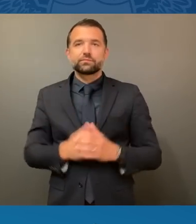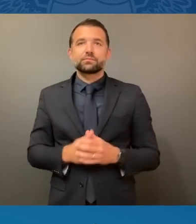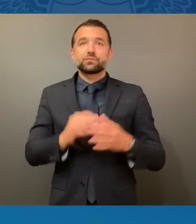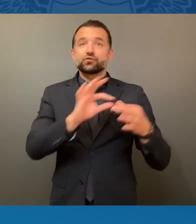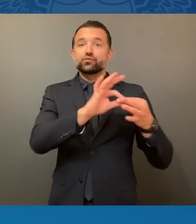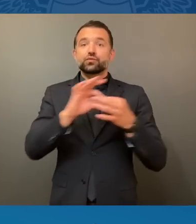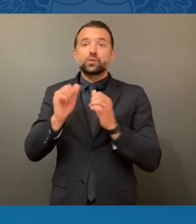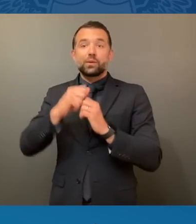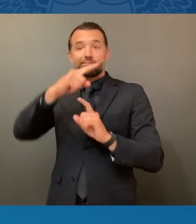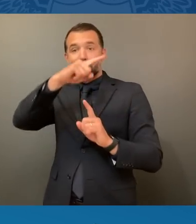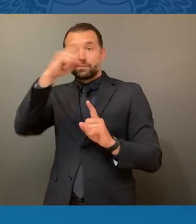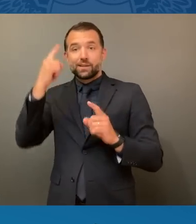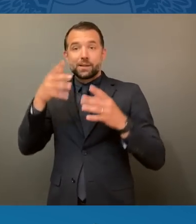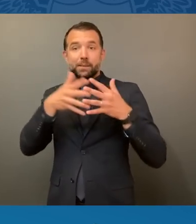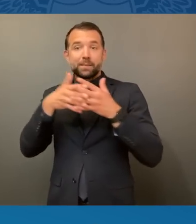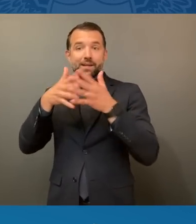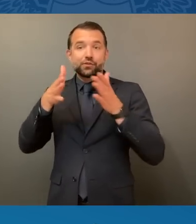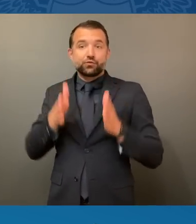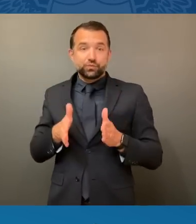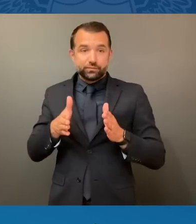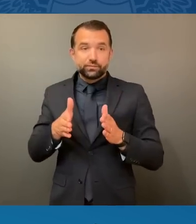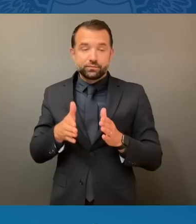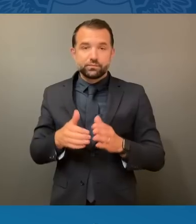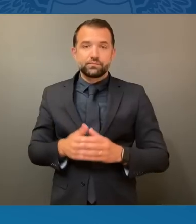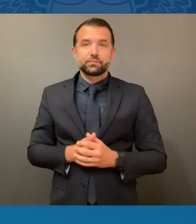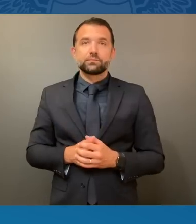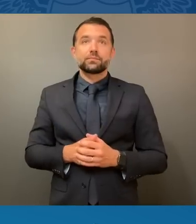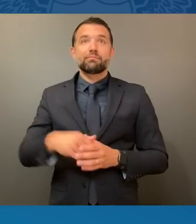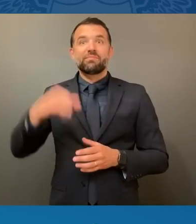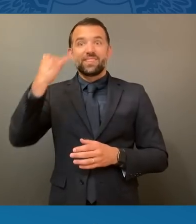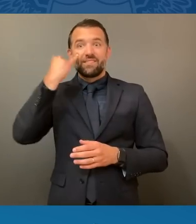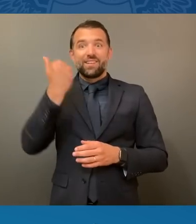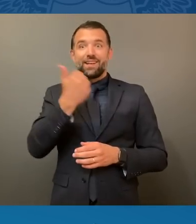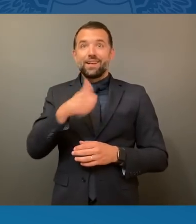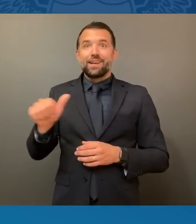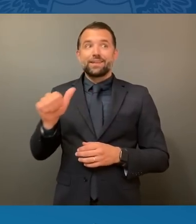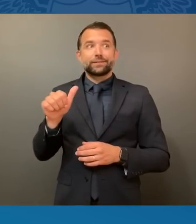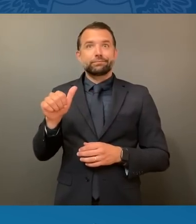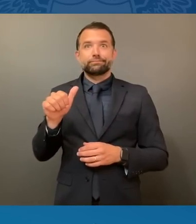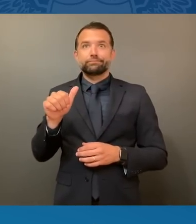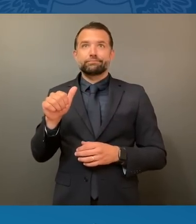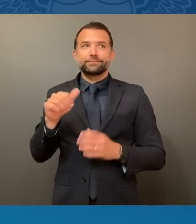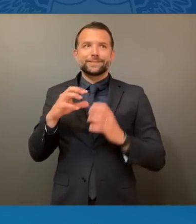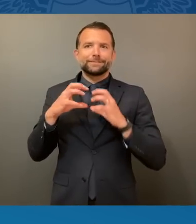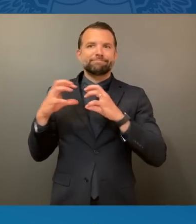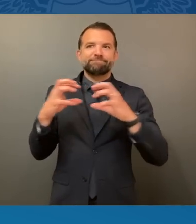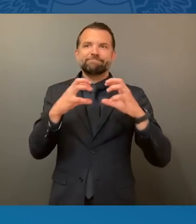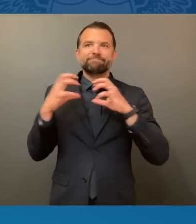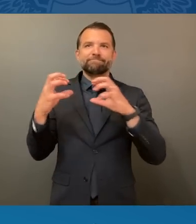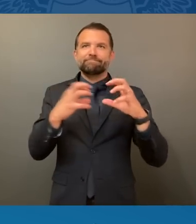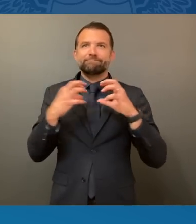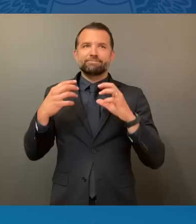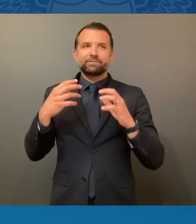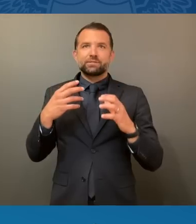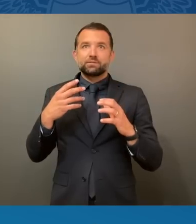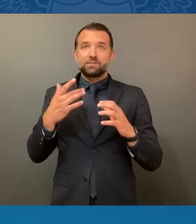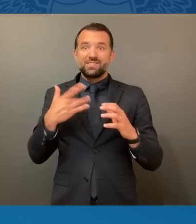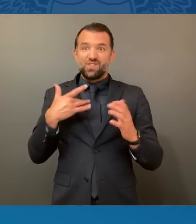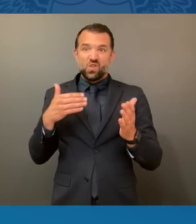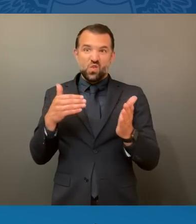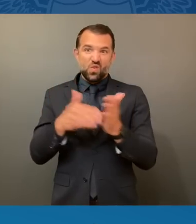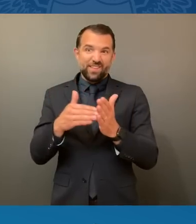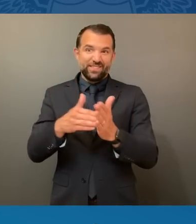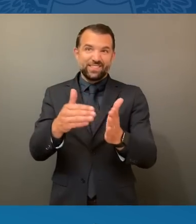it relates to Black Americans, as we know that when there's volatility, many times we can have a disproportionate